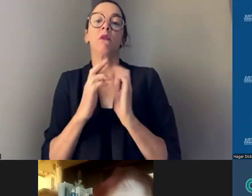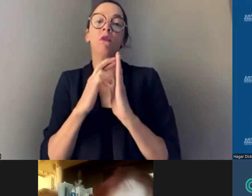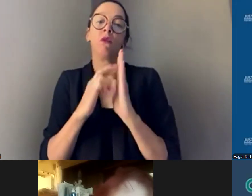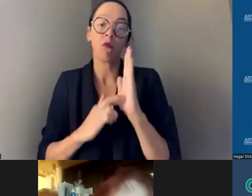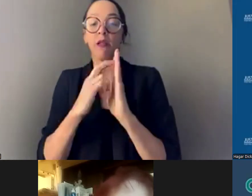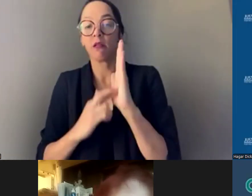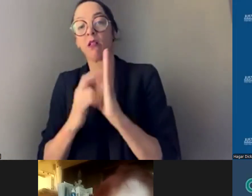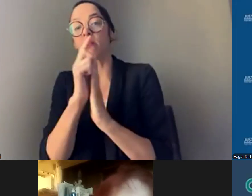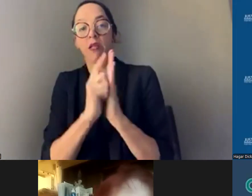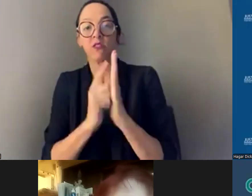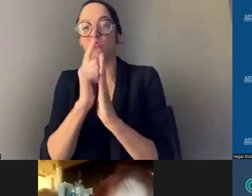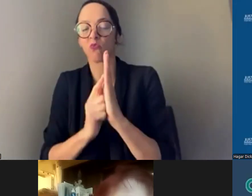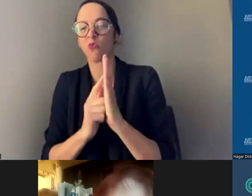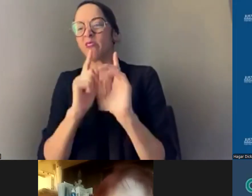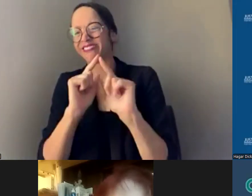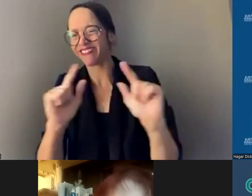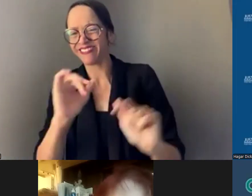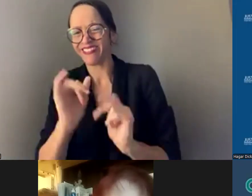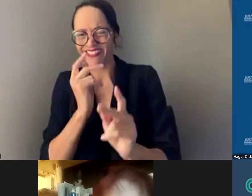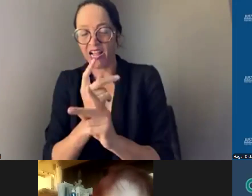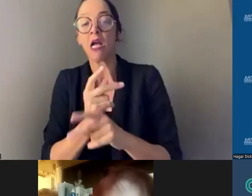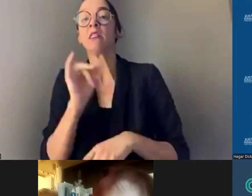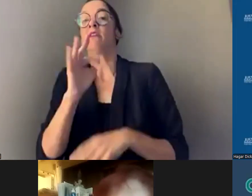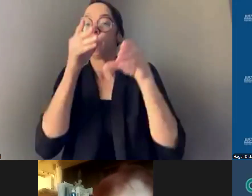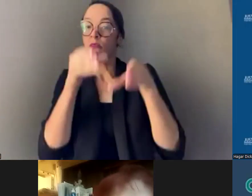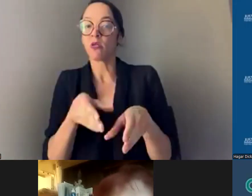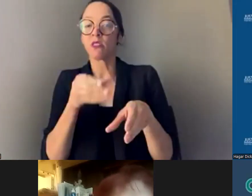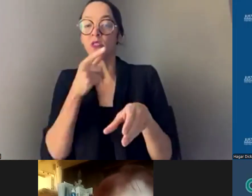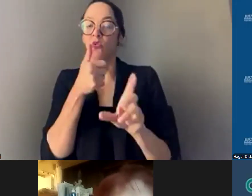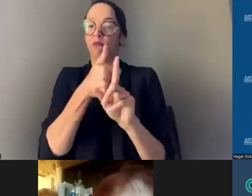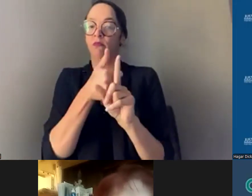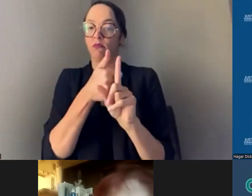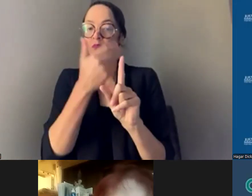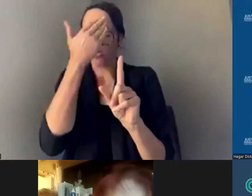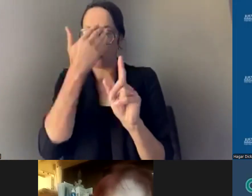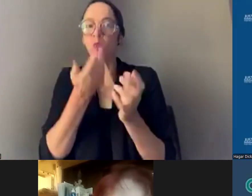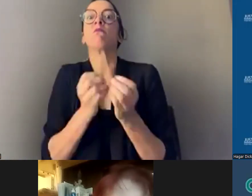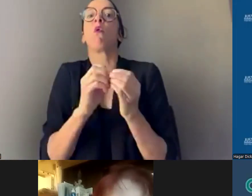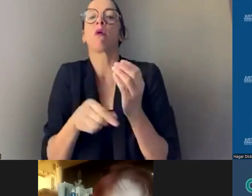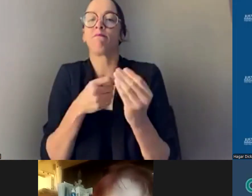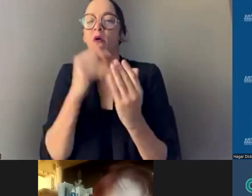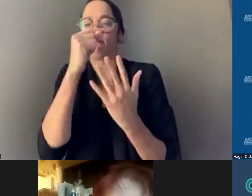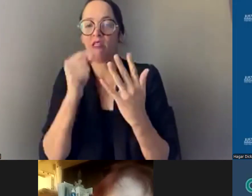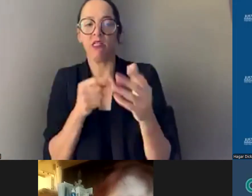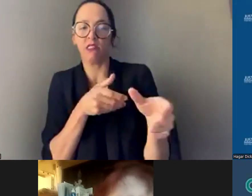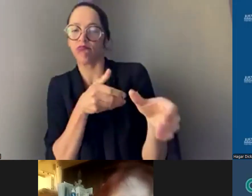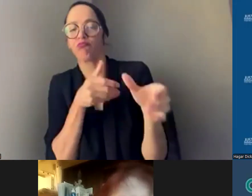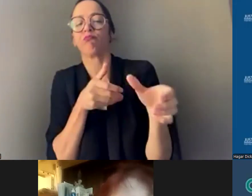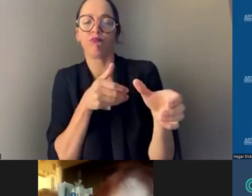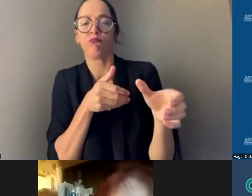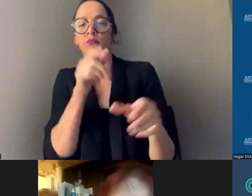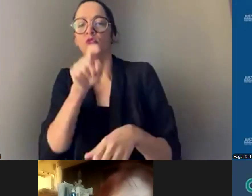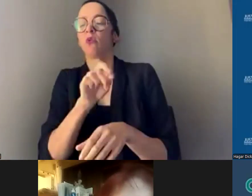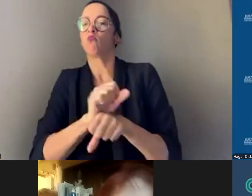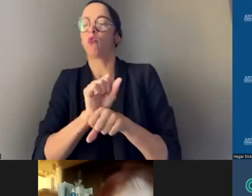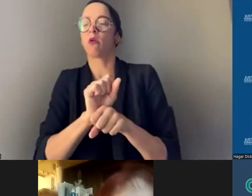that somebody who knows more about those, who should be working directly with the health plan so that they can get their knowledge and and